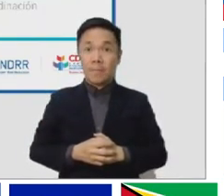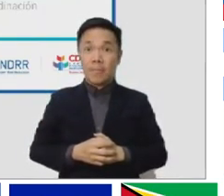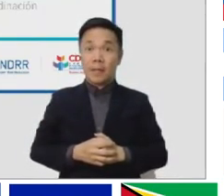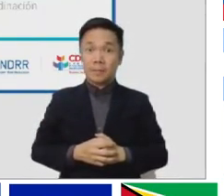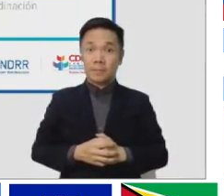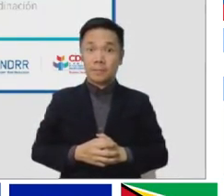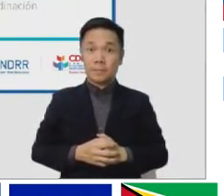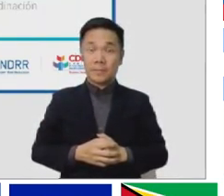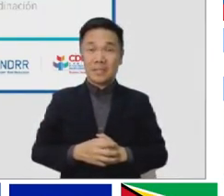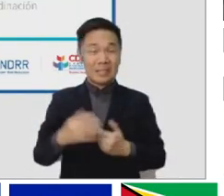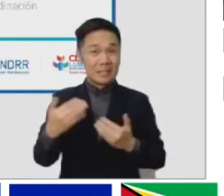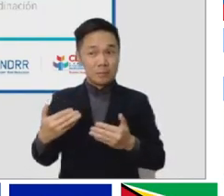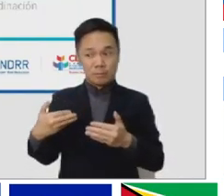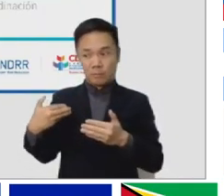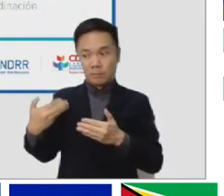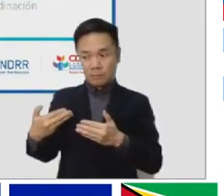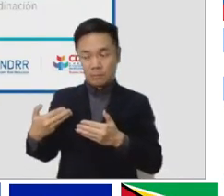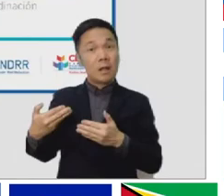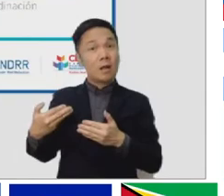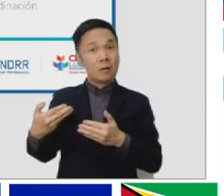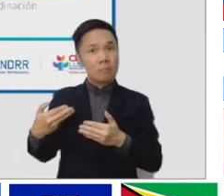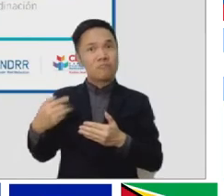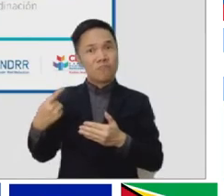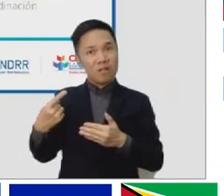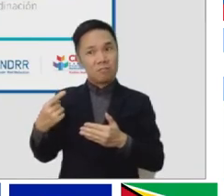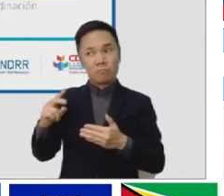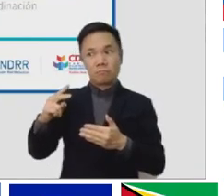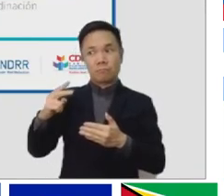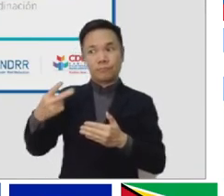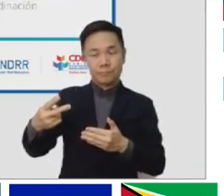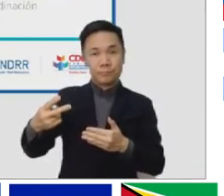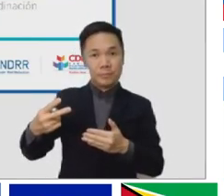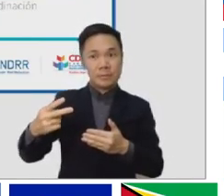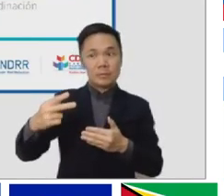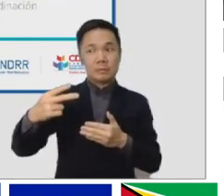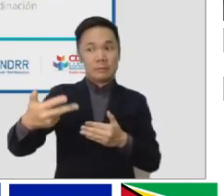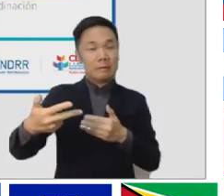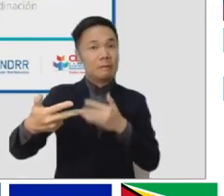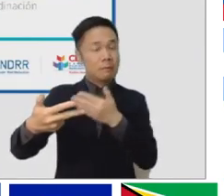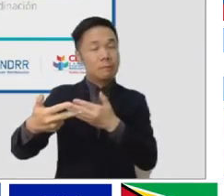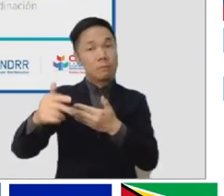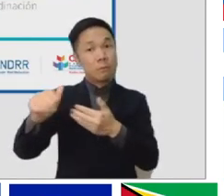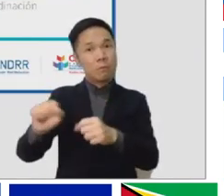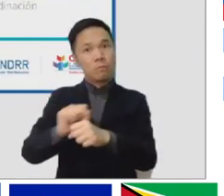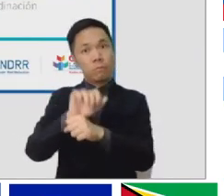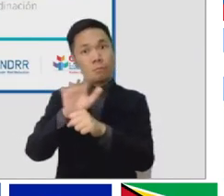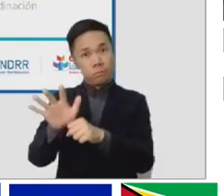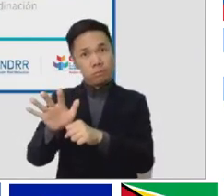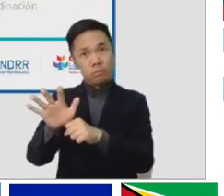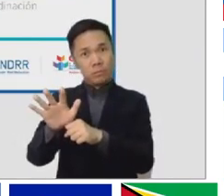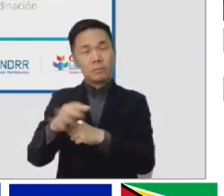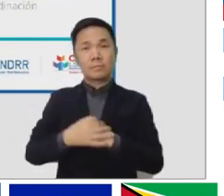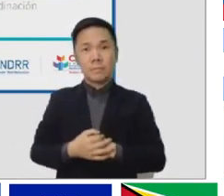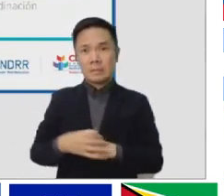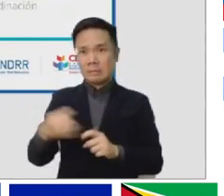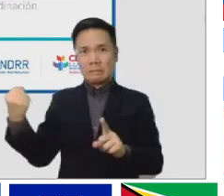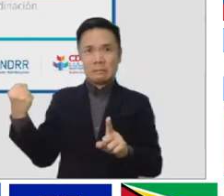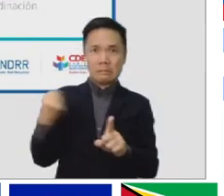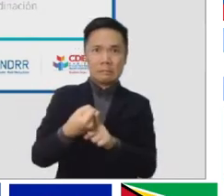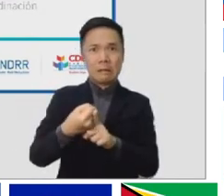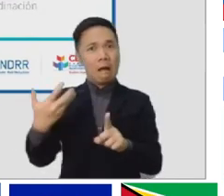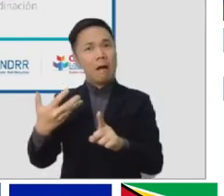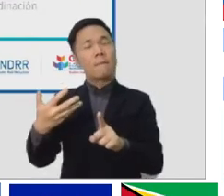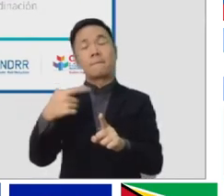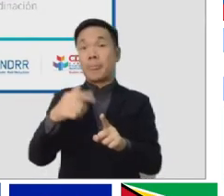of the pandemic that is now somehow, hitting us We need to consider that the hurricane, the pandemic, and